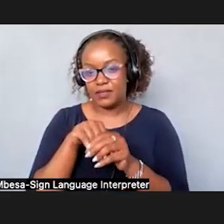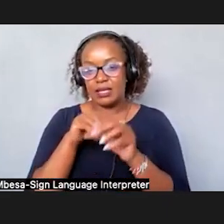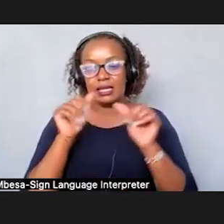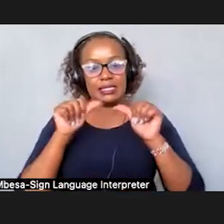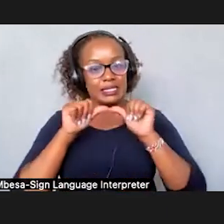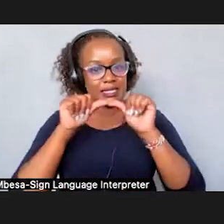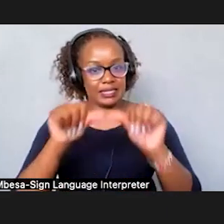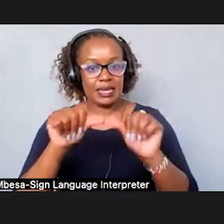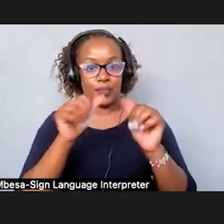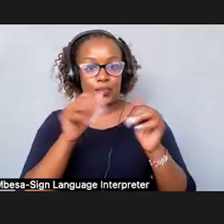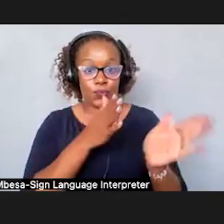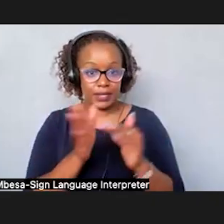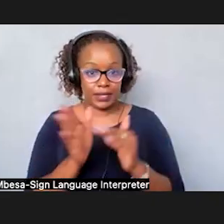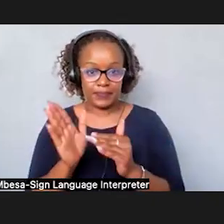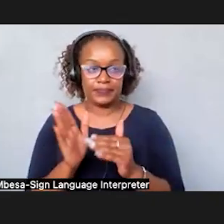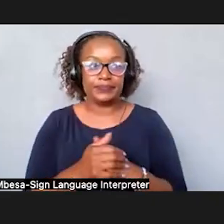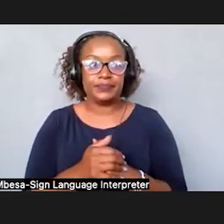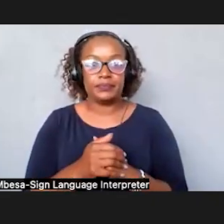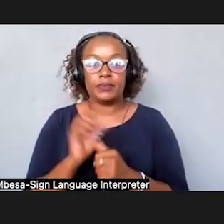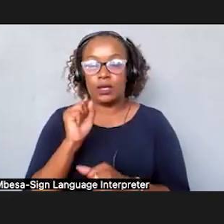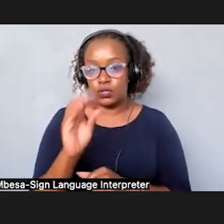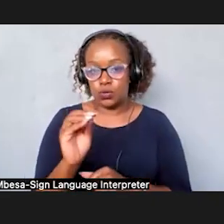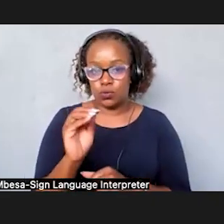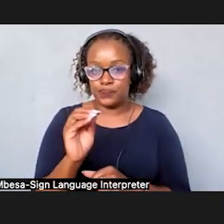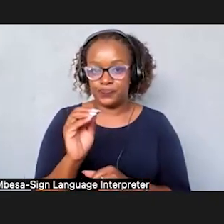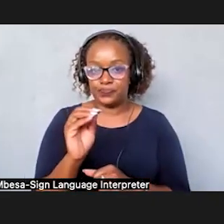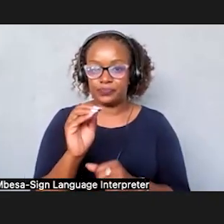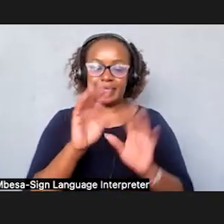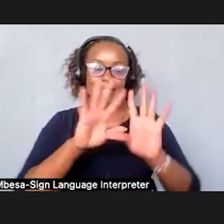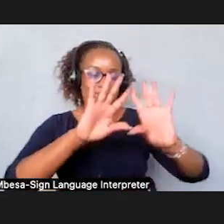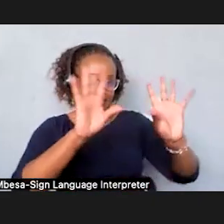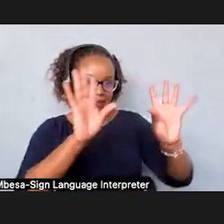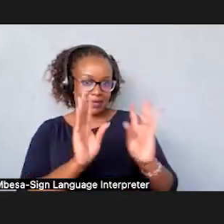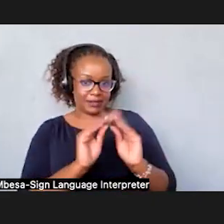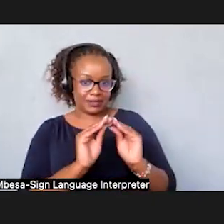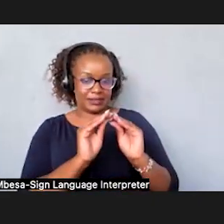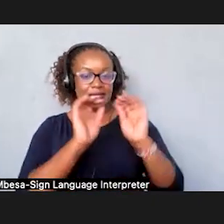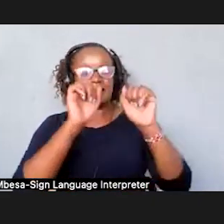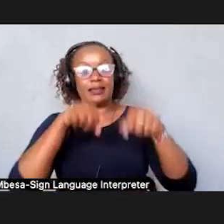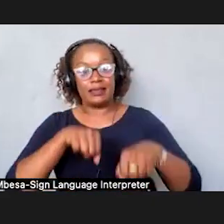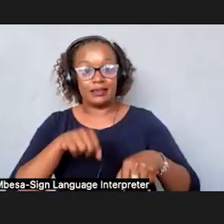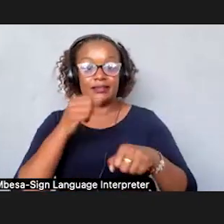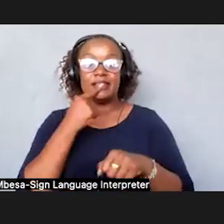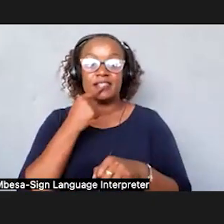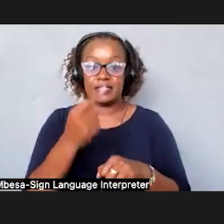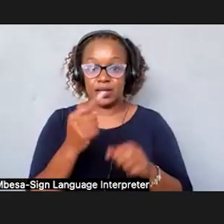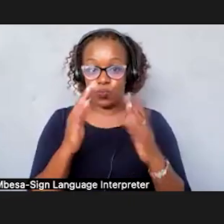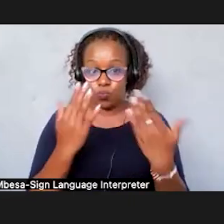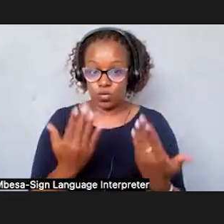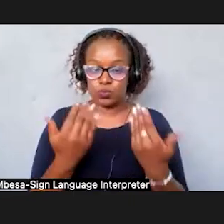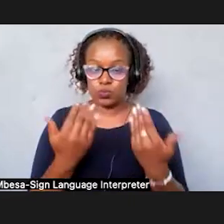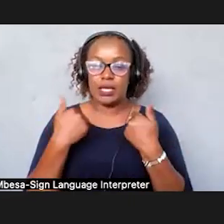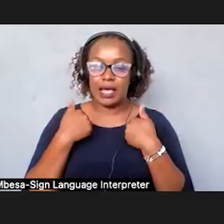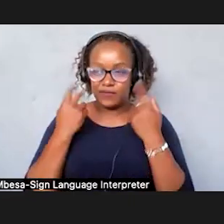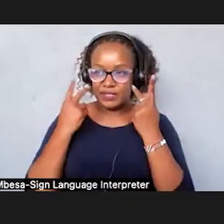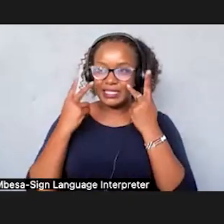way. So in nutshell, I can say that we have seen this incredible,